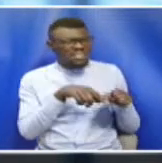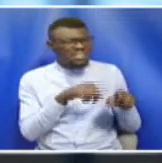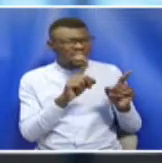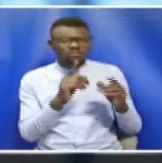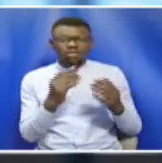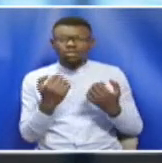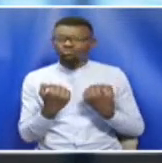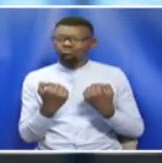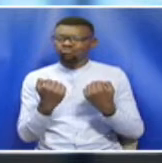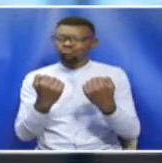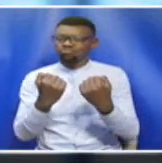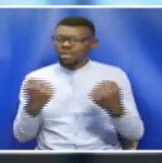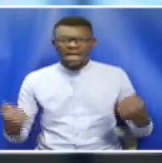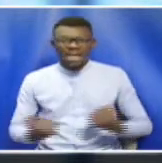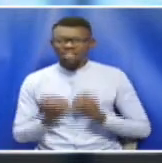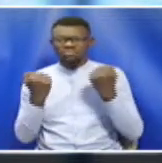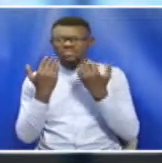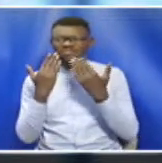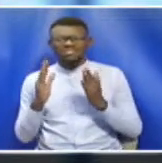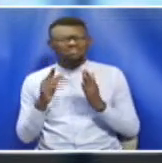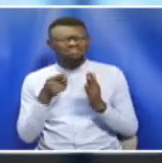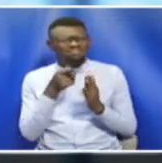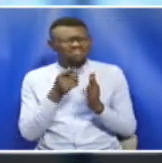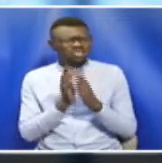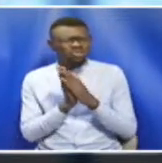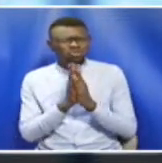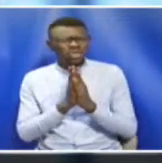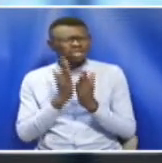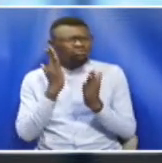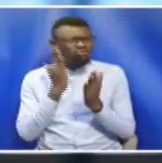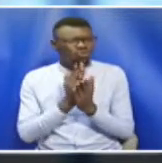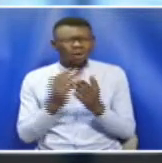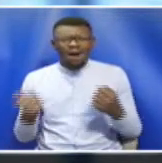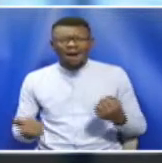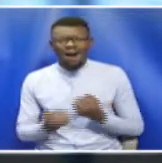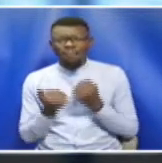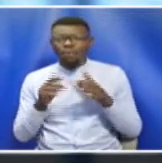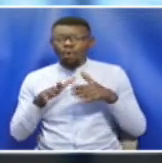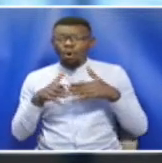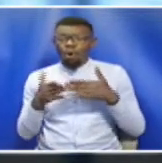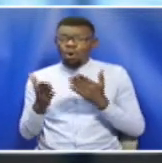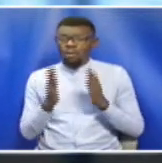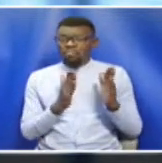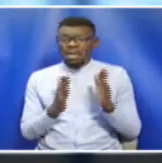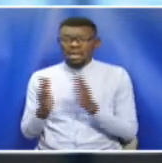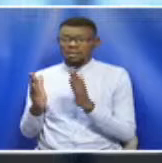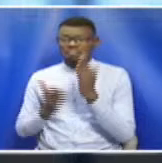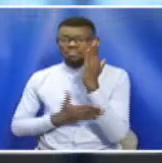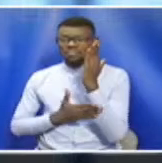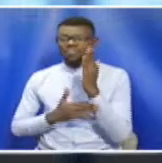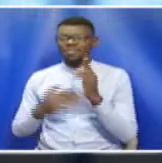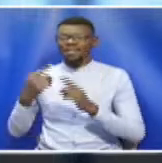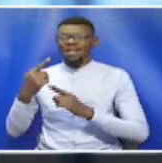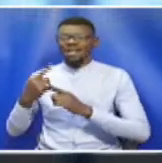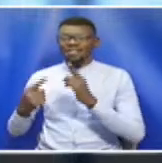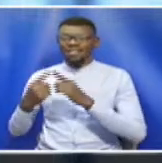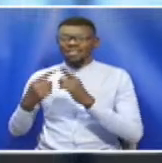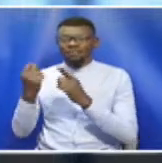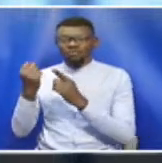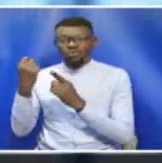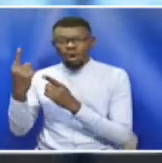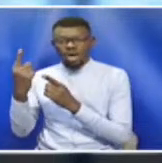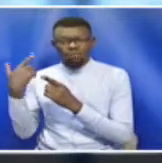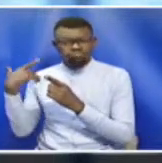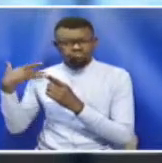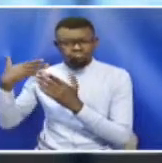accident. Was it a normal accident or was it premeditated? 51 years after his death, his daughter has embarked on a quest